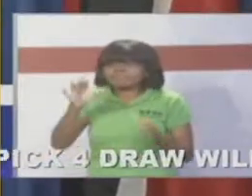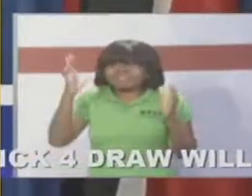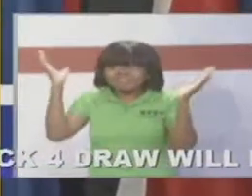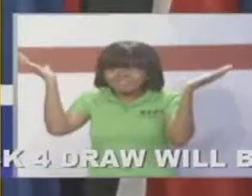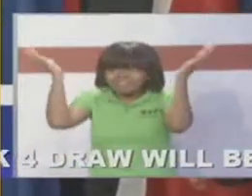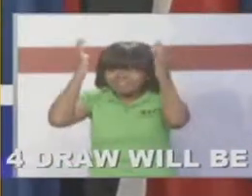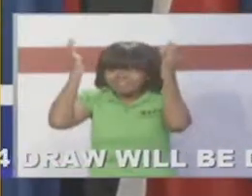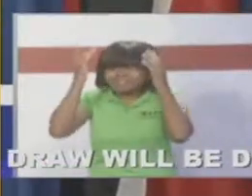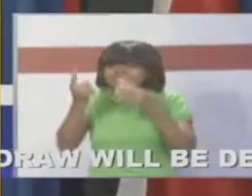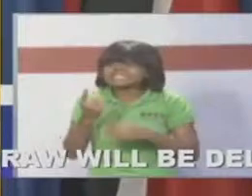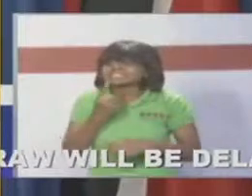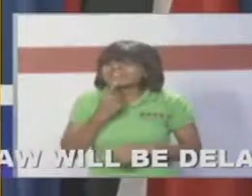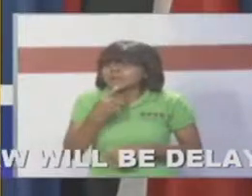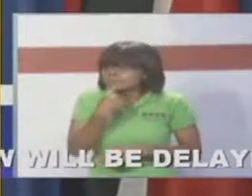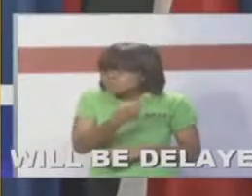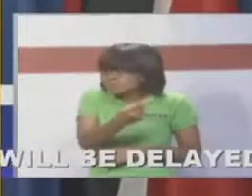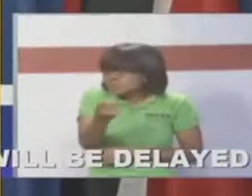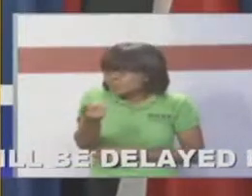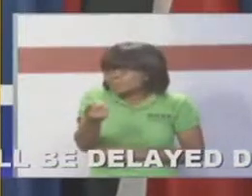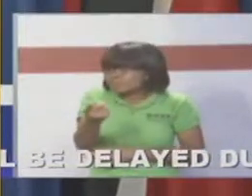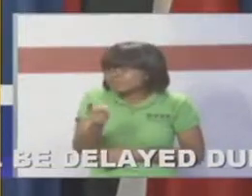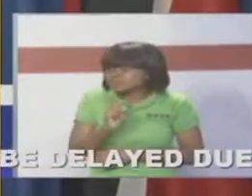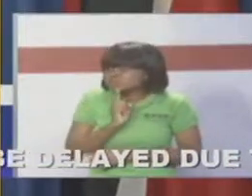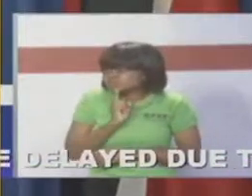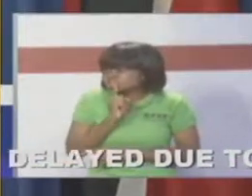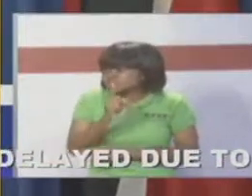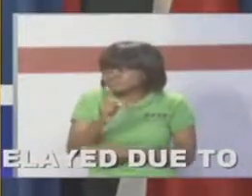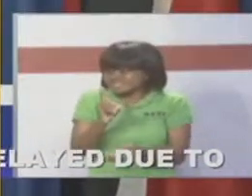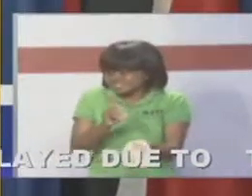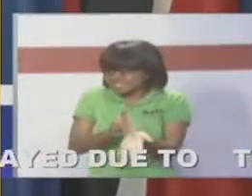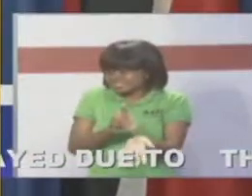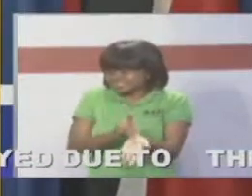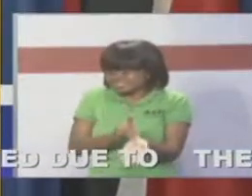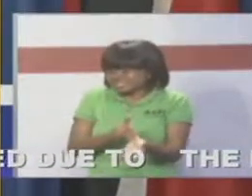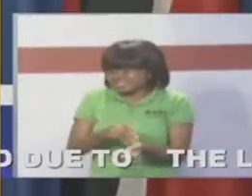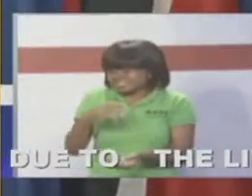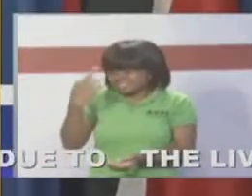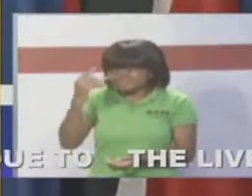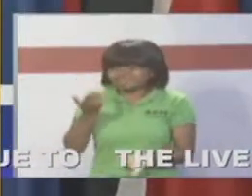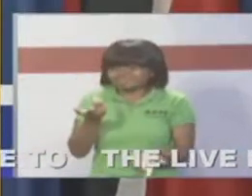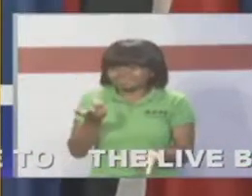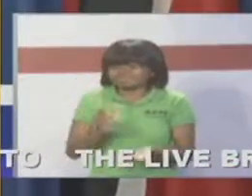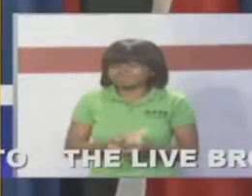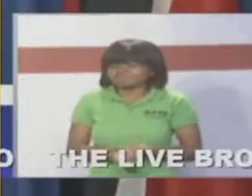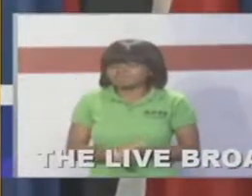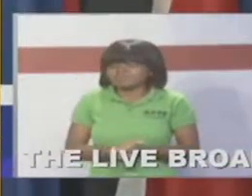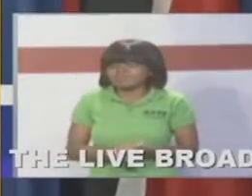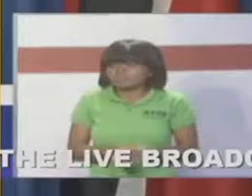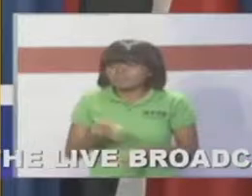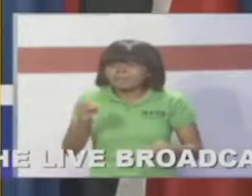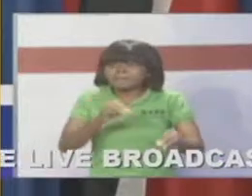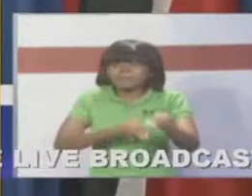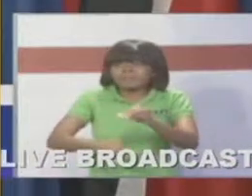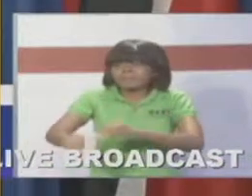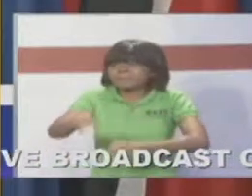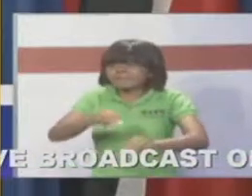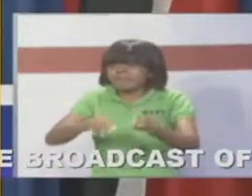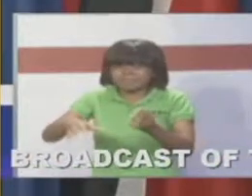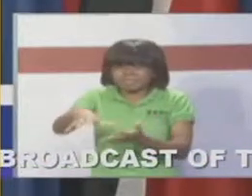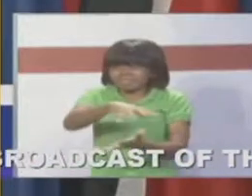described them at the hospital door, are really about moving and mixing of people. That's what it